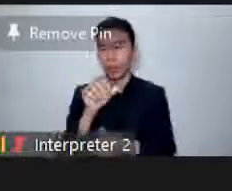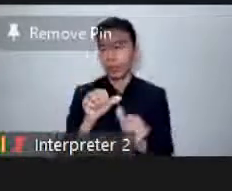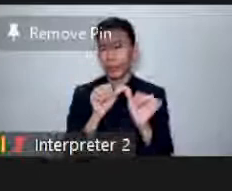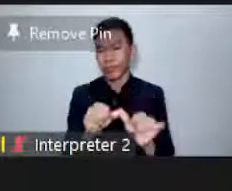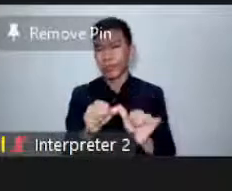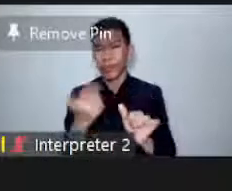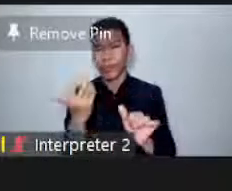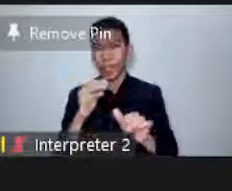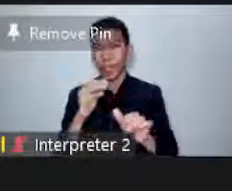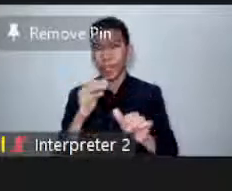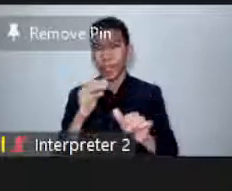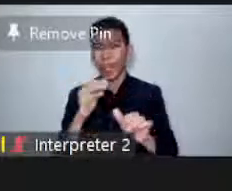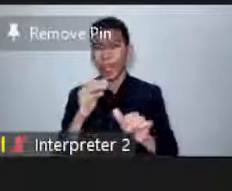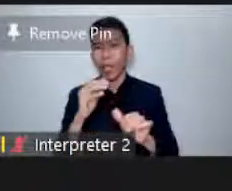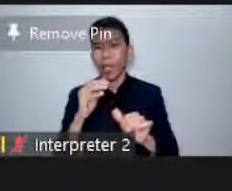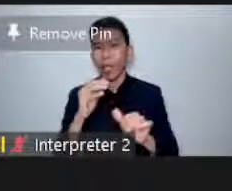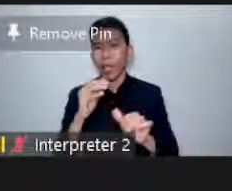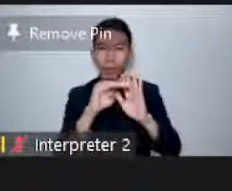until 2030.